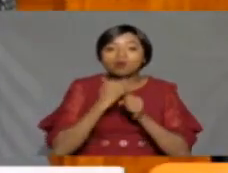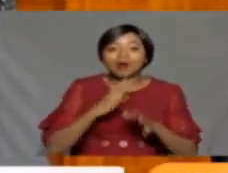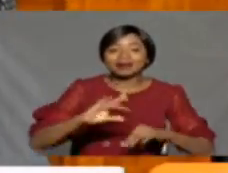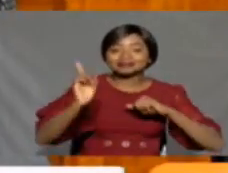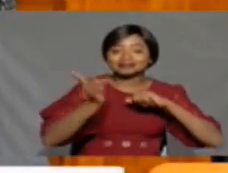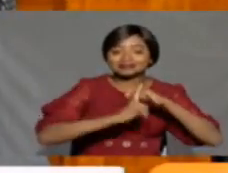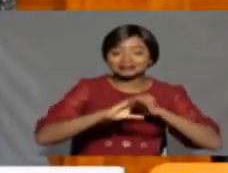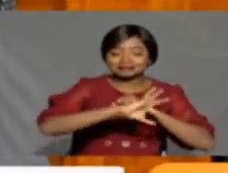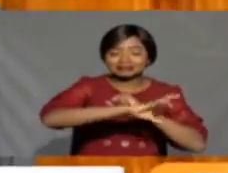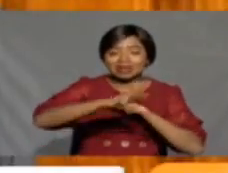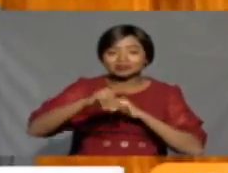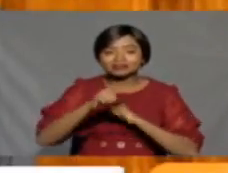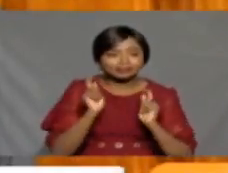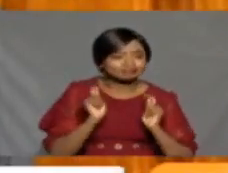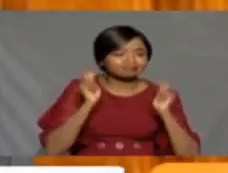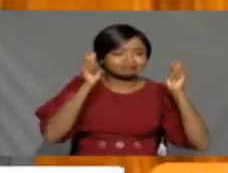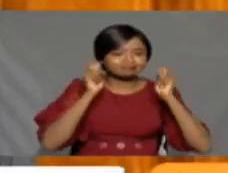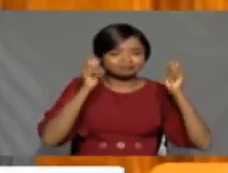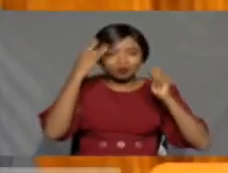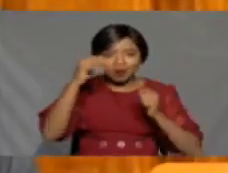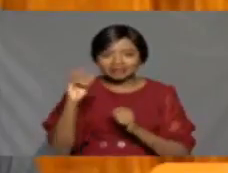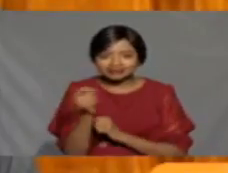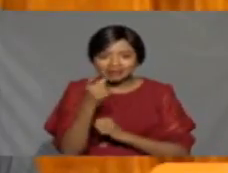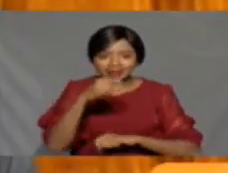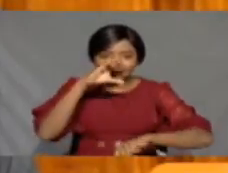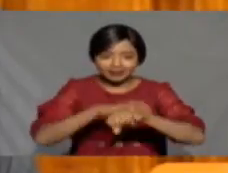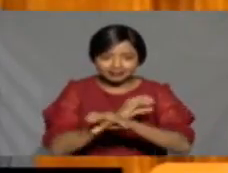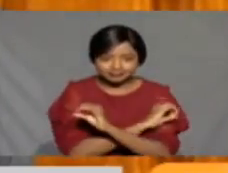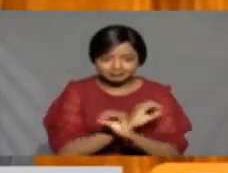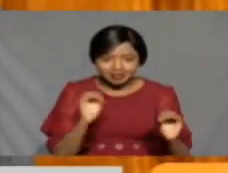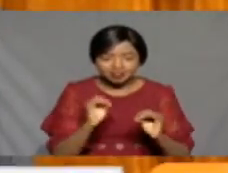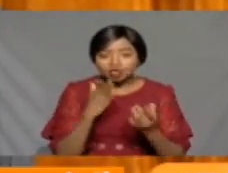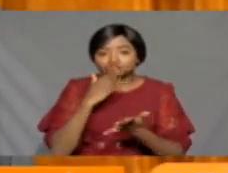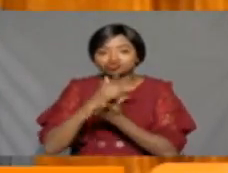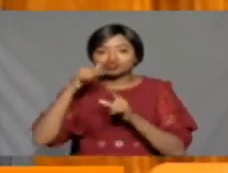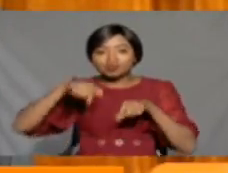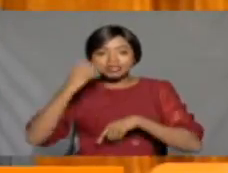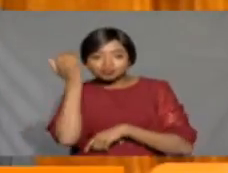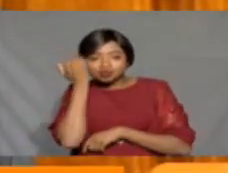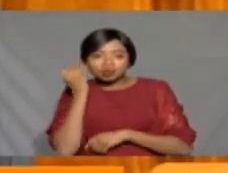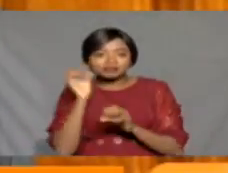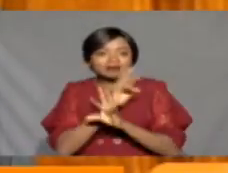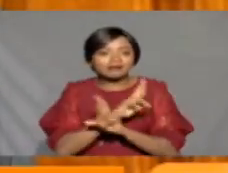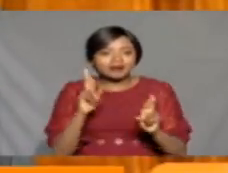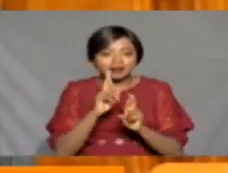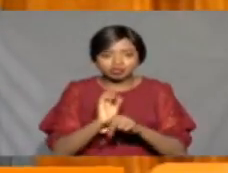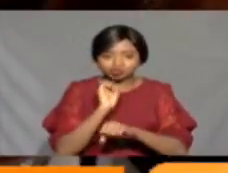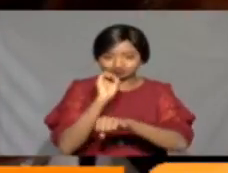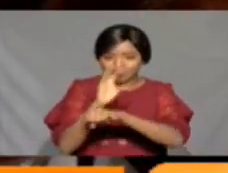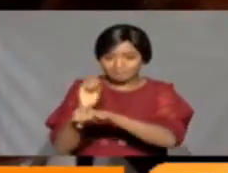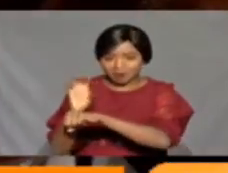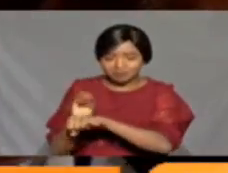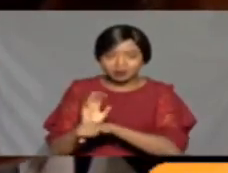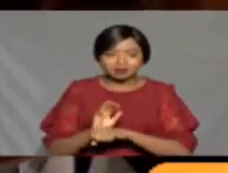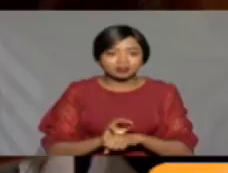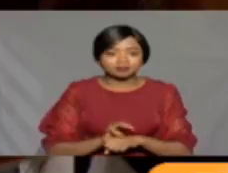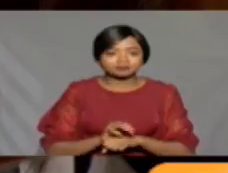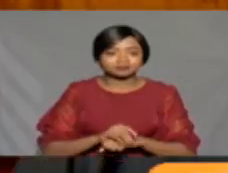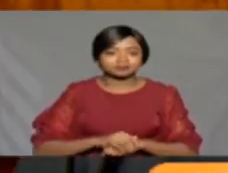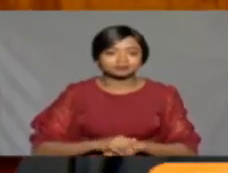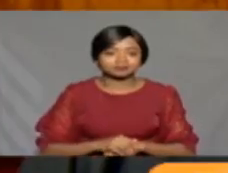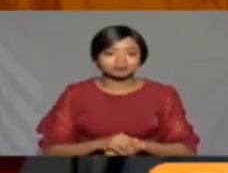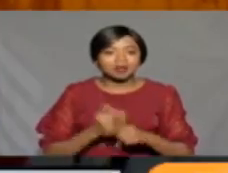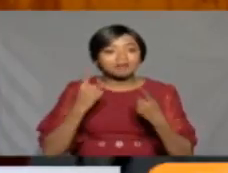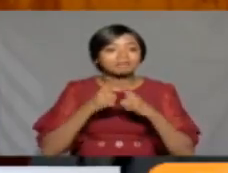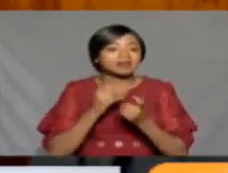strike over delayed salaries. This court is ready and willing to give an advisory opinion in this matter as soon as possible.